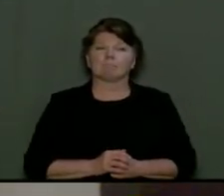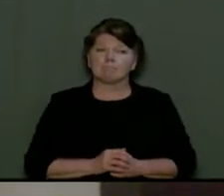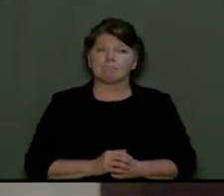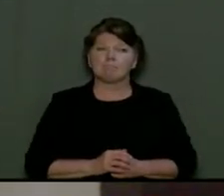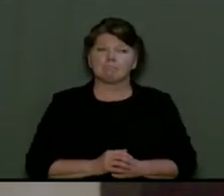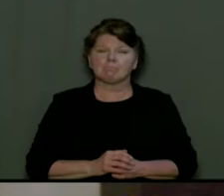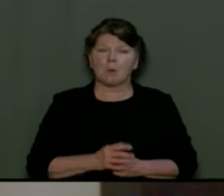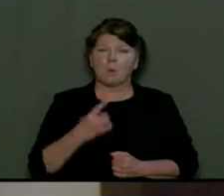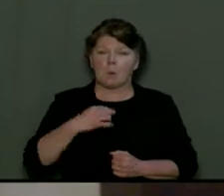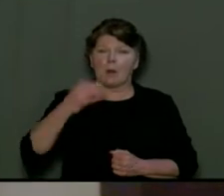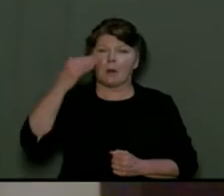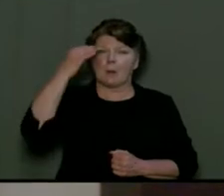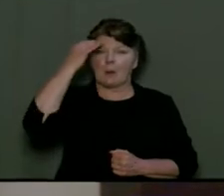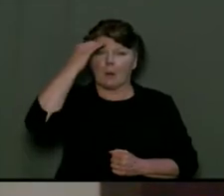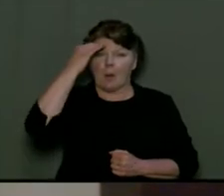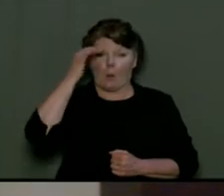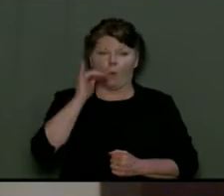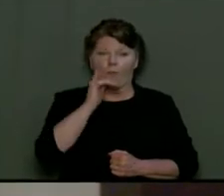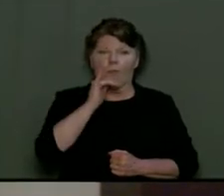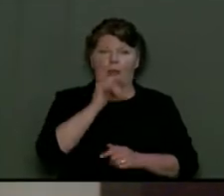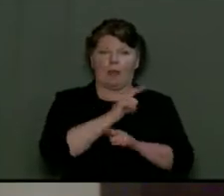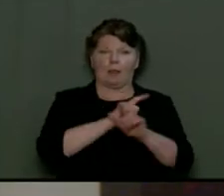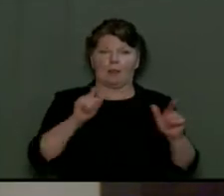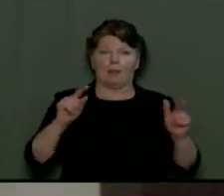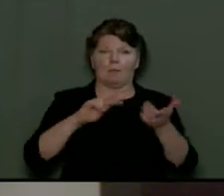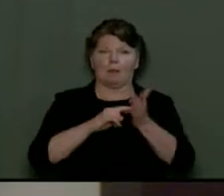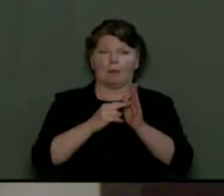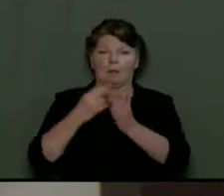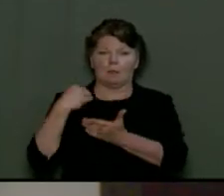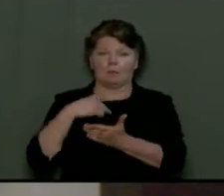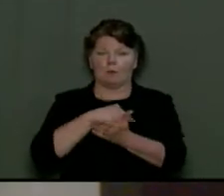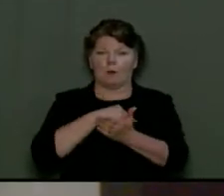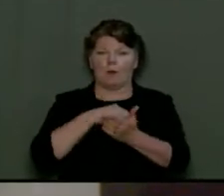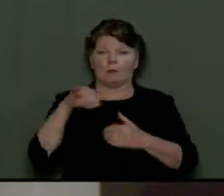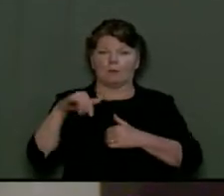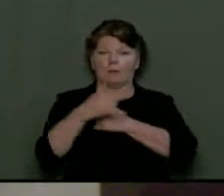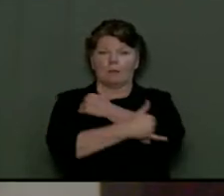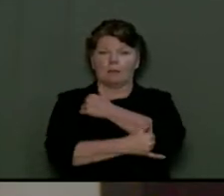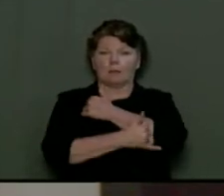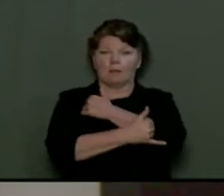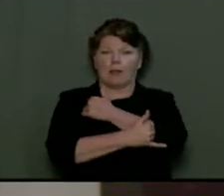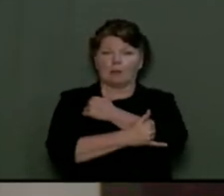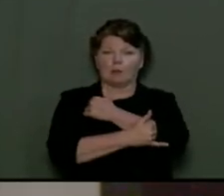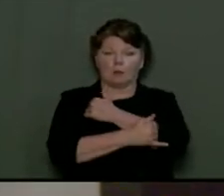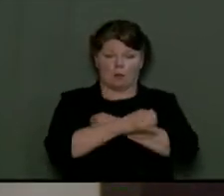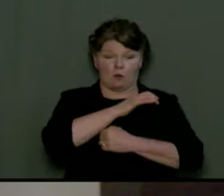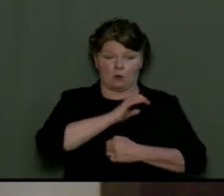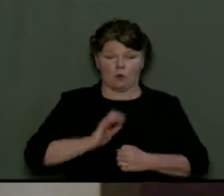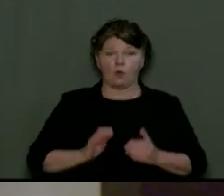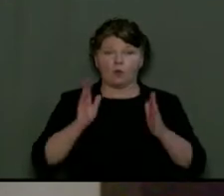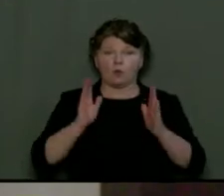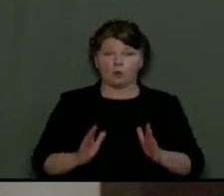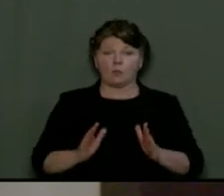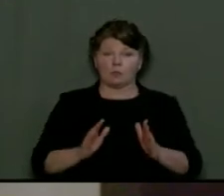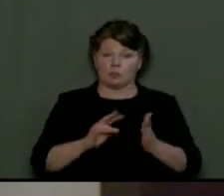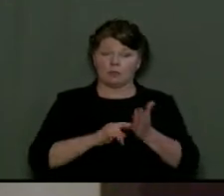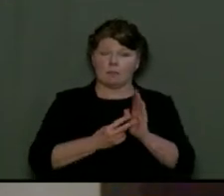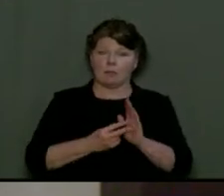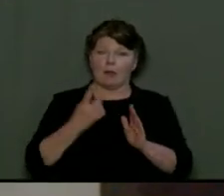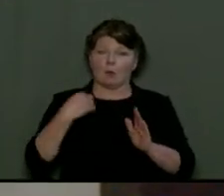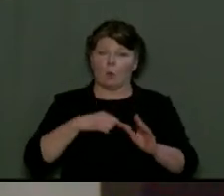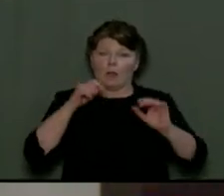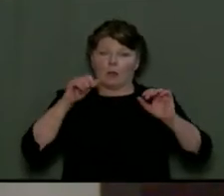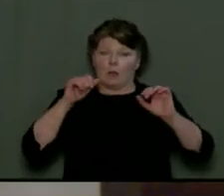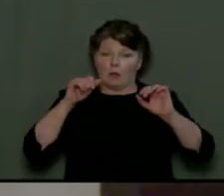know what that liberty means for us in this country. For us Christians, it especially means that we are